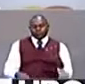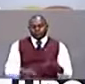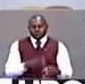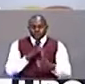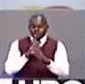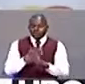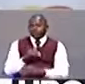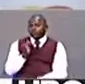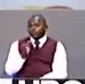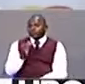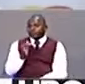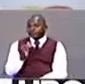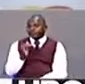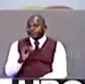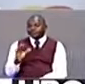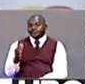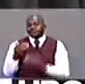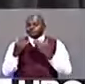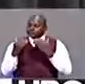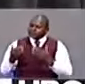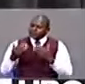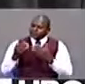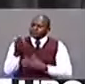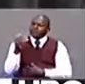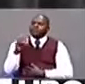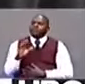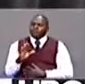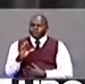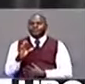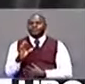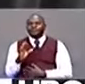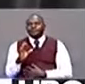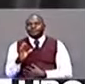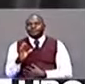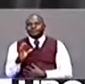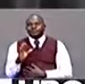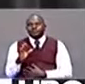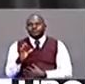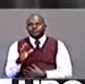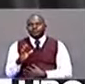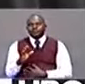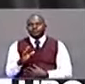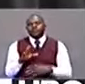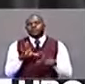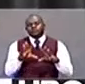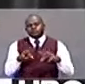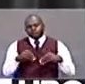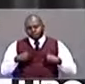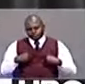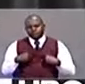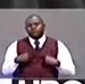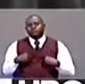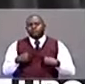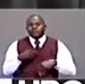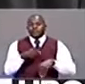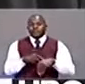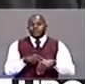Right Honorable Speaker, thank you so much for allowing time for this